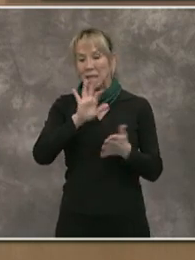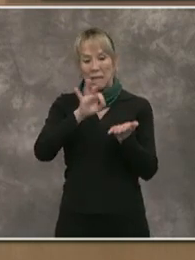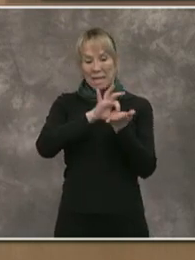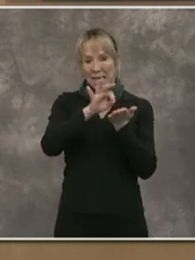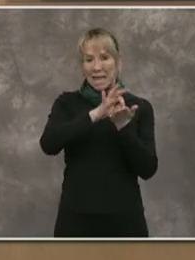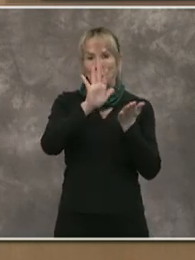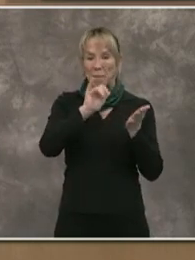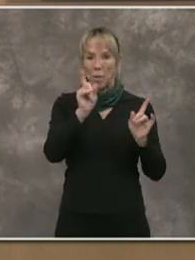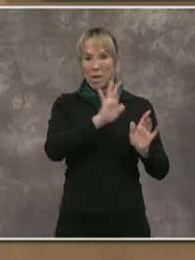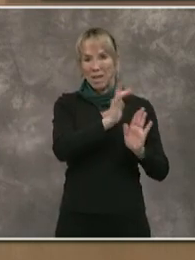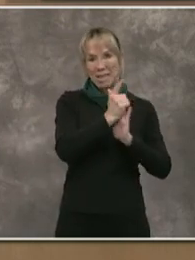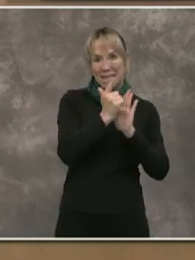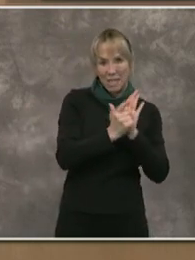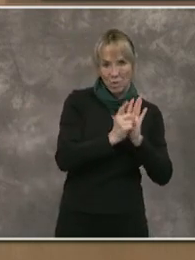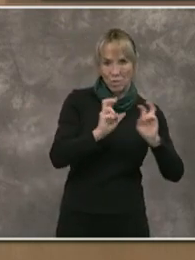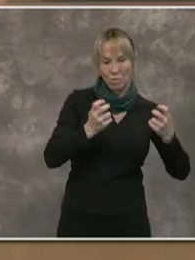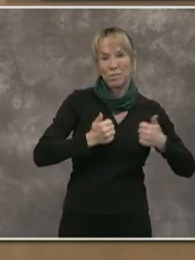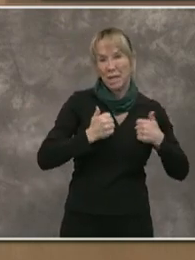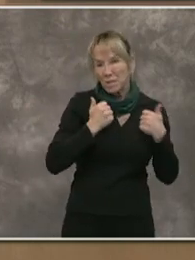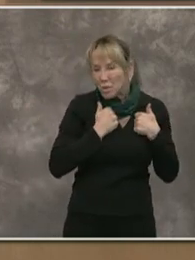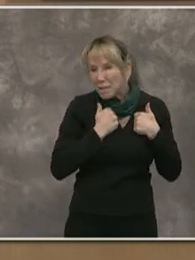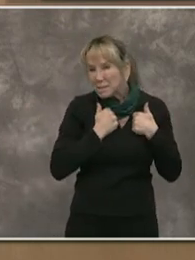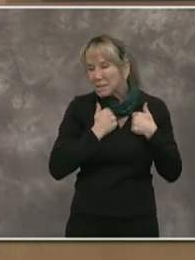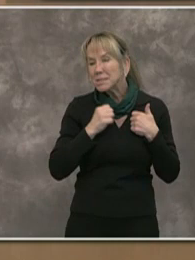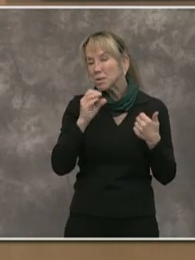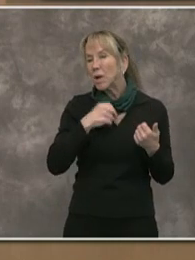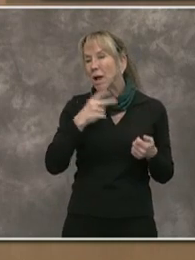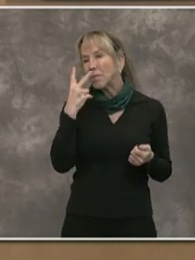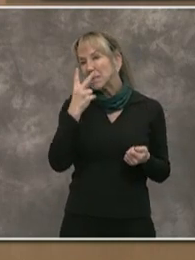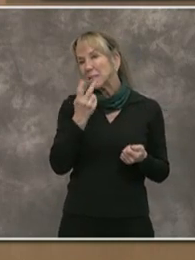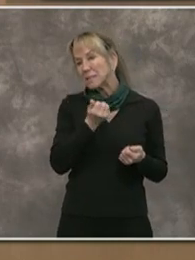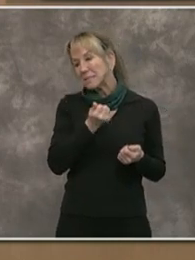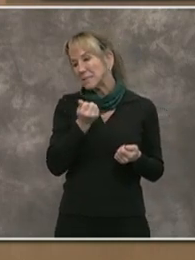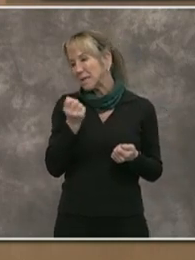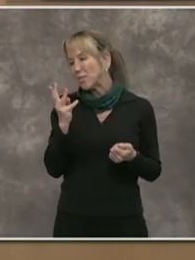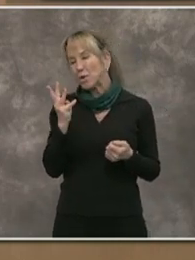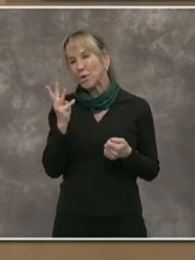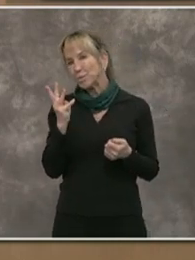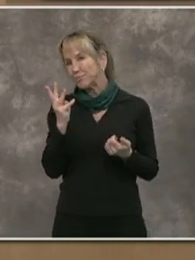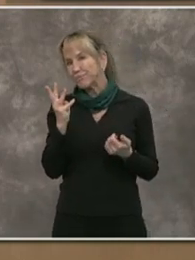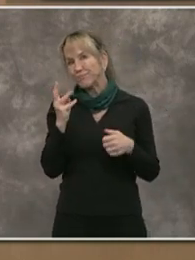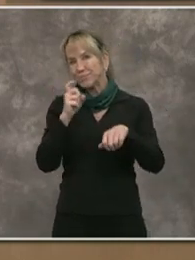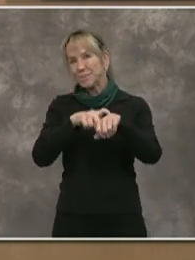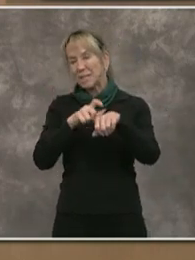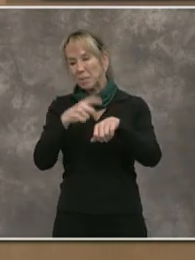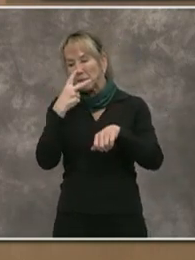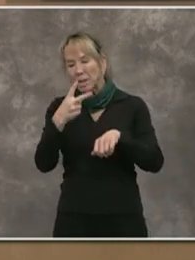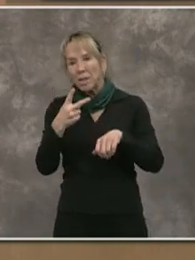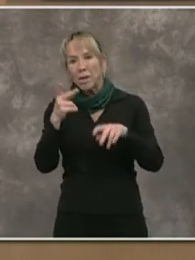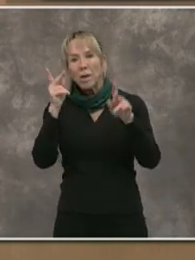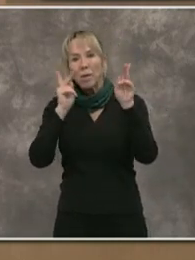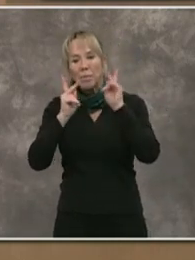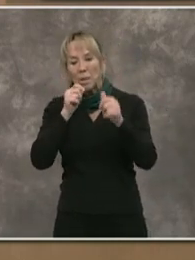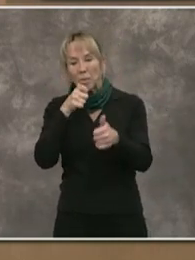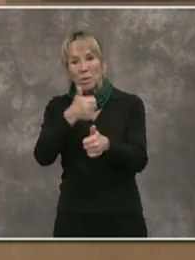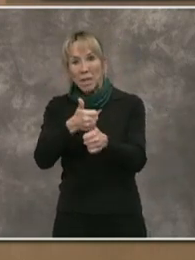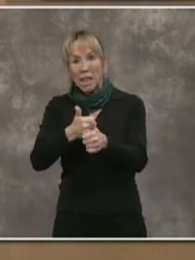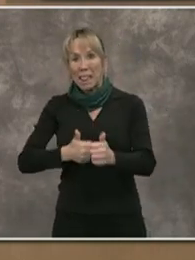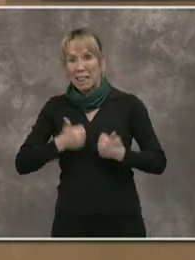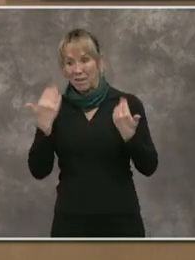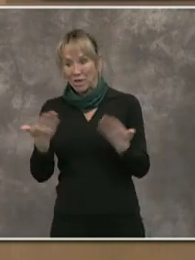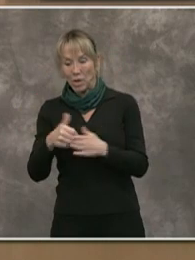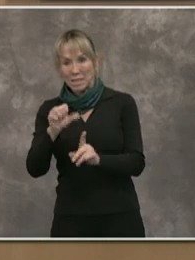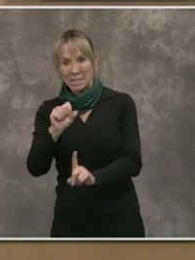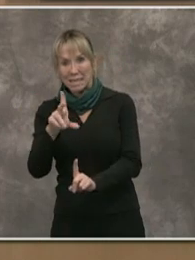counted. So I think you've probably seen multiple examples over the last number of weeks where we've had individuals who lived in San